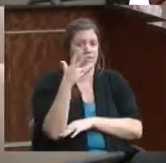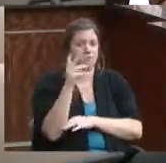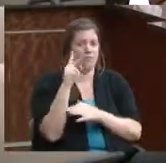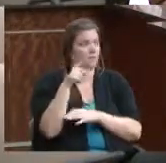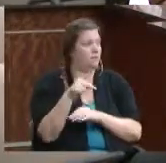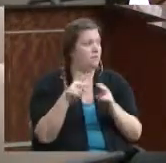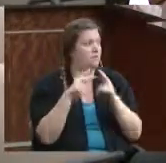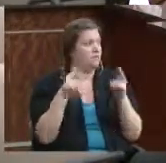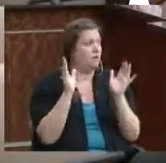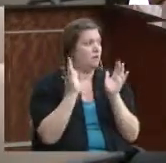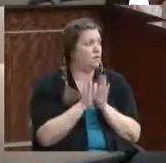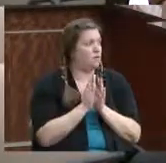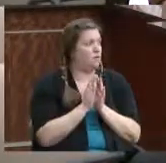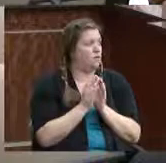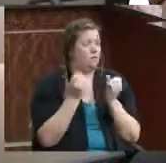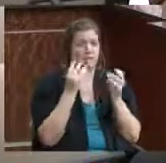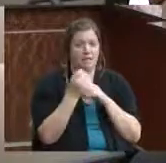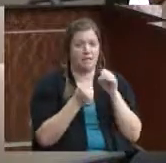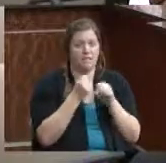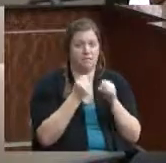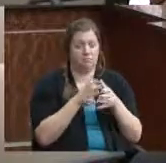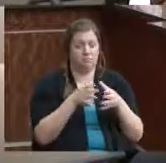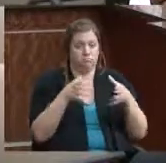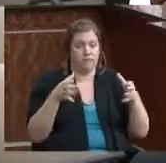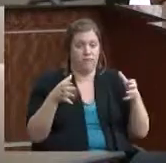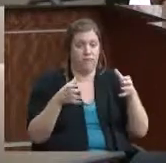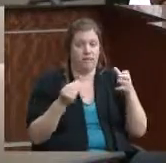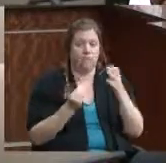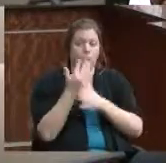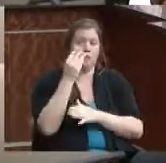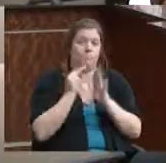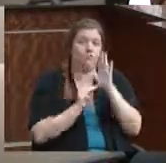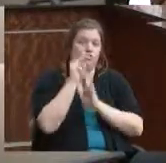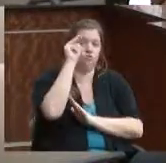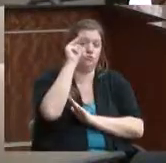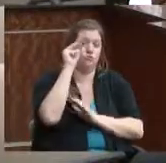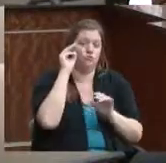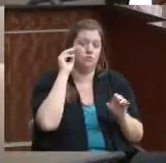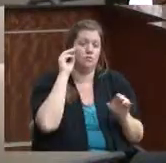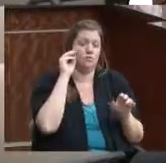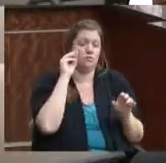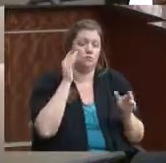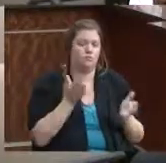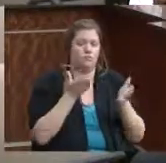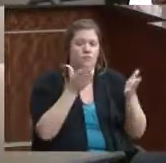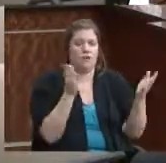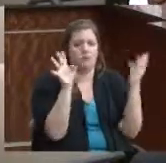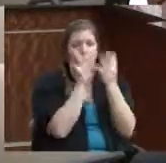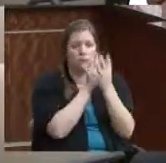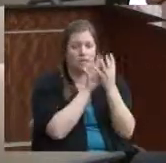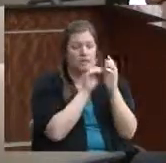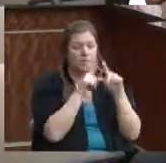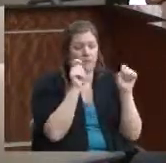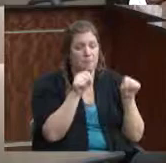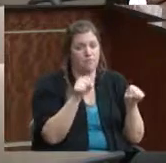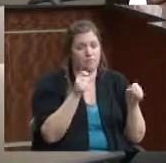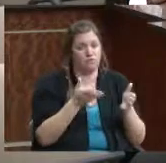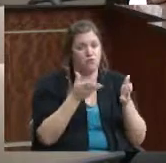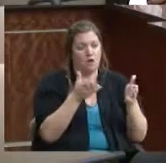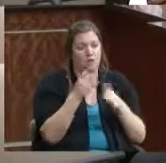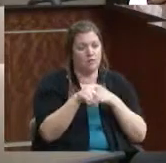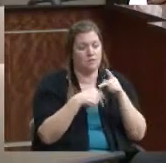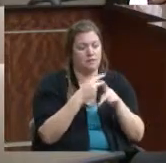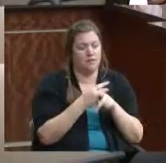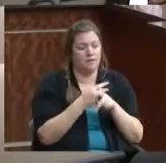when you just plant trees, they're very, very small. It'll take several years for them ever to be mature enough to provide any screening. And the ability to offer some